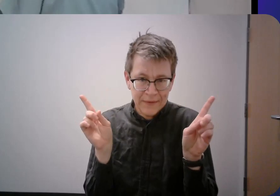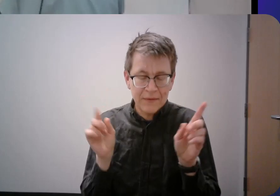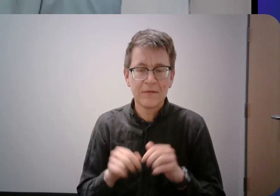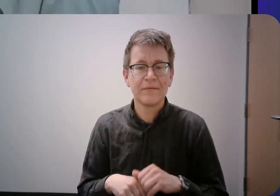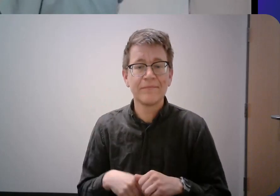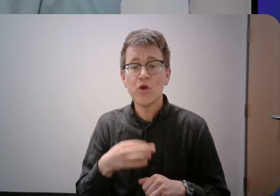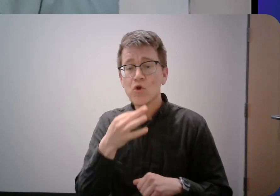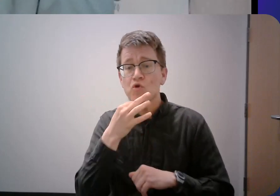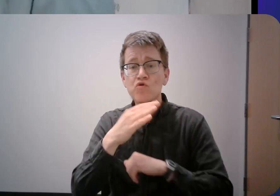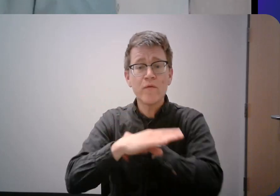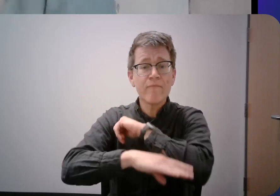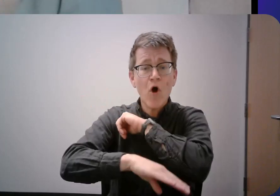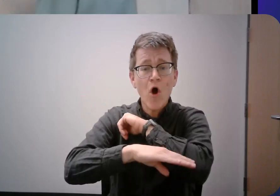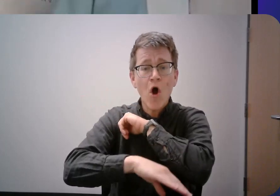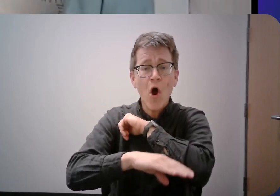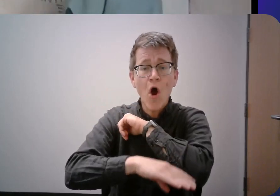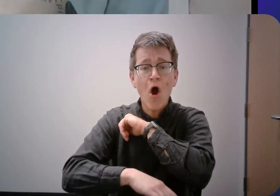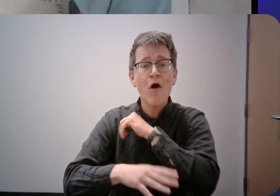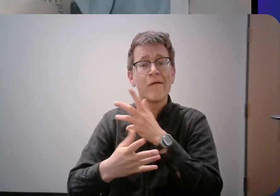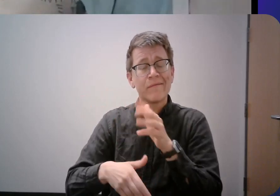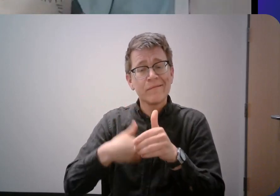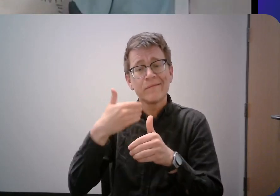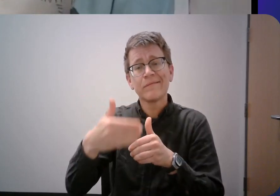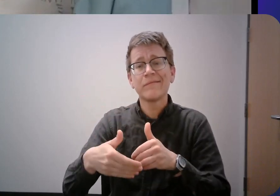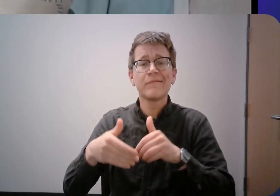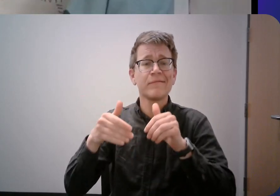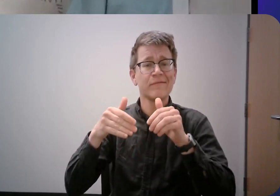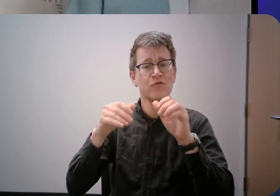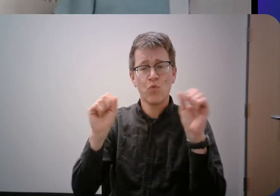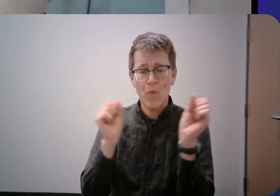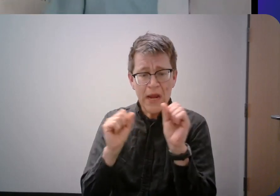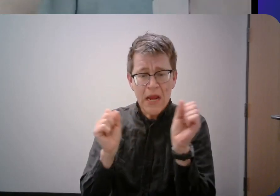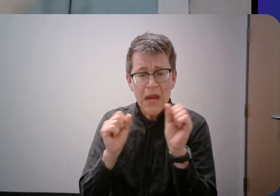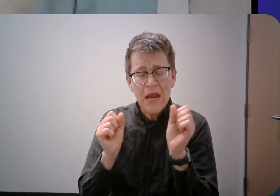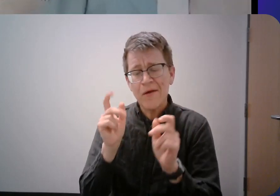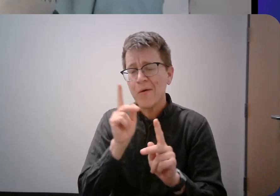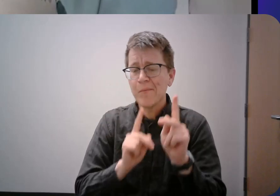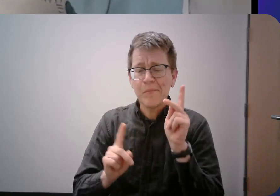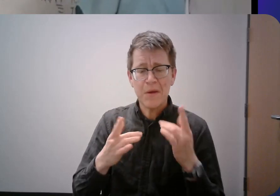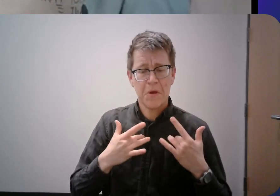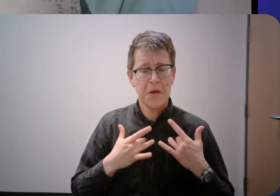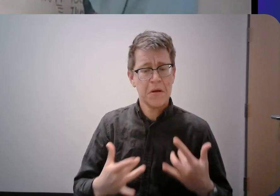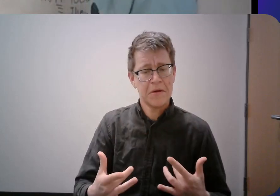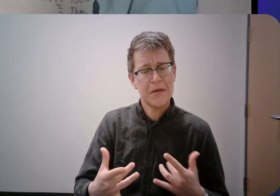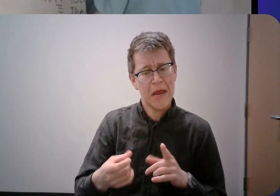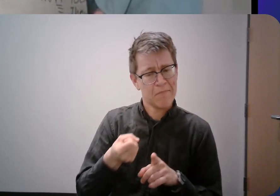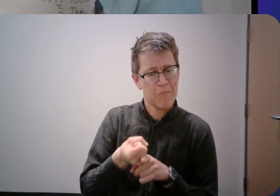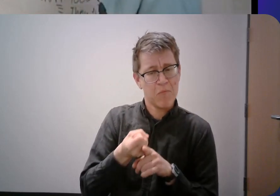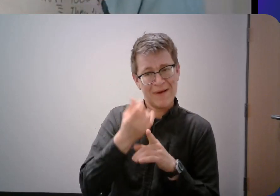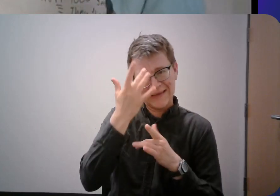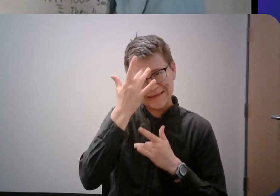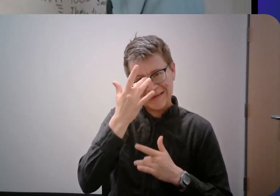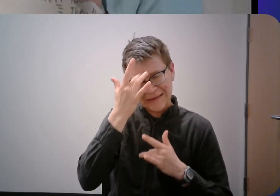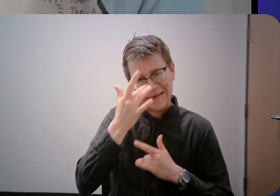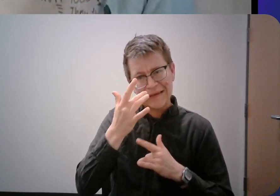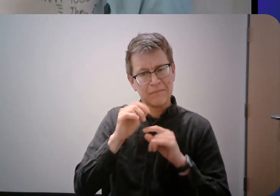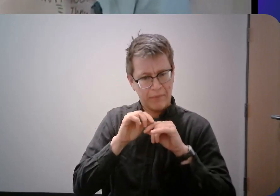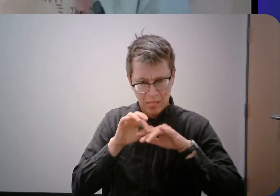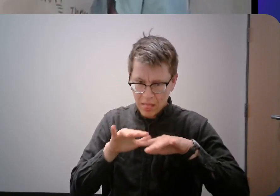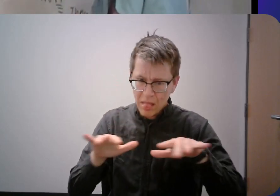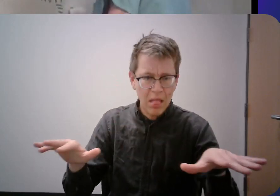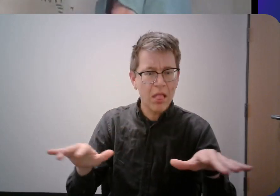sick. You know, at some point in time, someone gets sick from this, from that. We get sick from bacteria, we get sick from viruses, but what's the